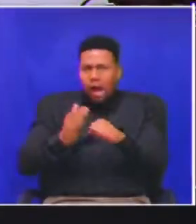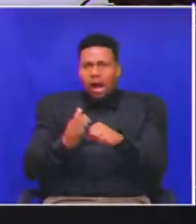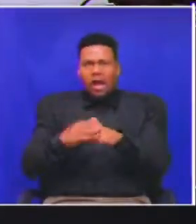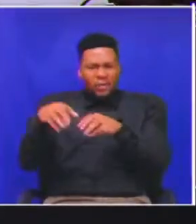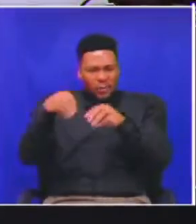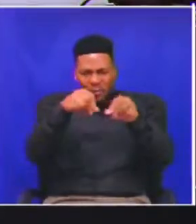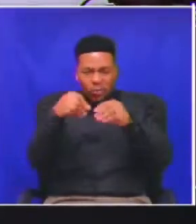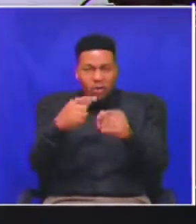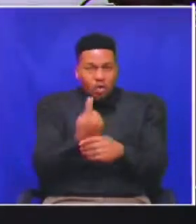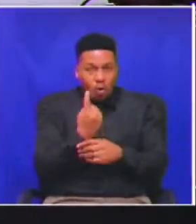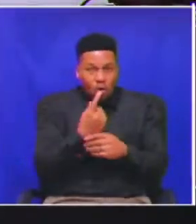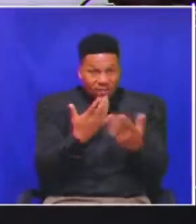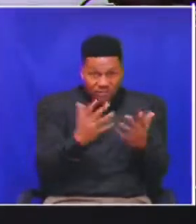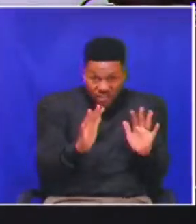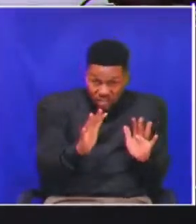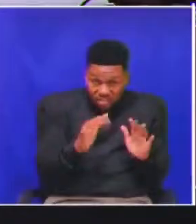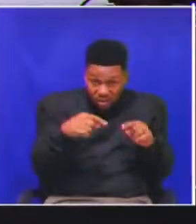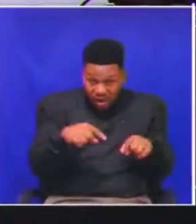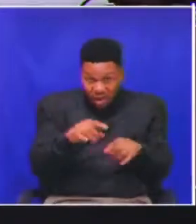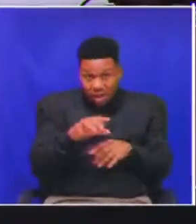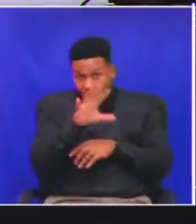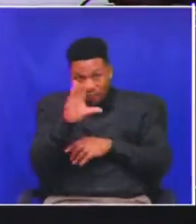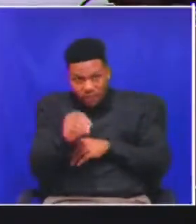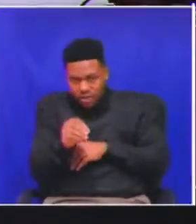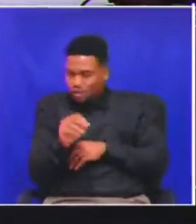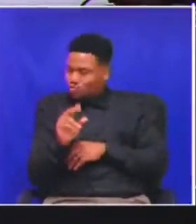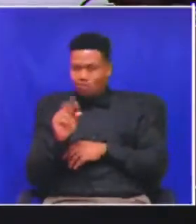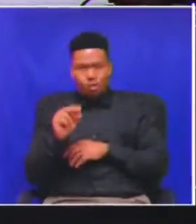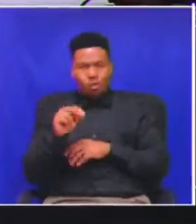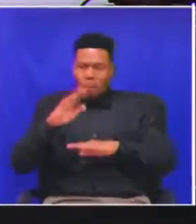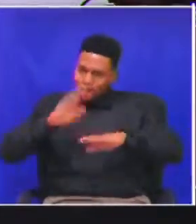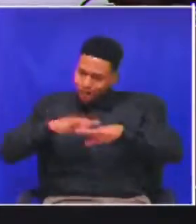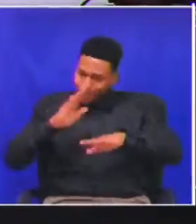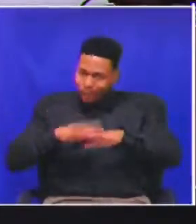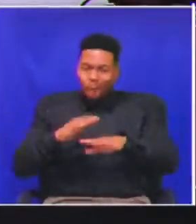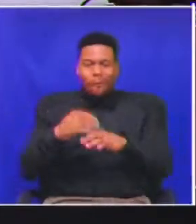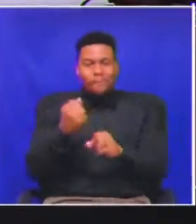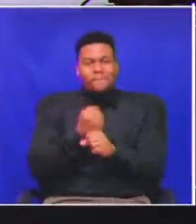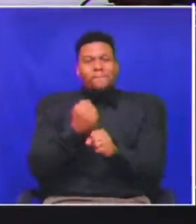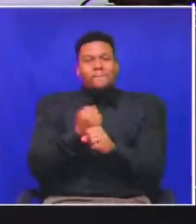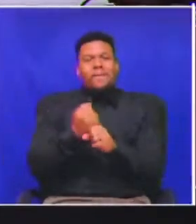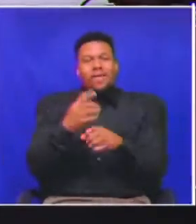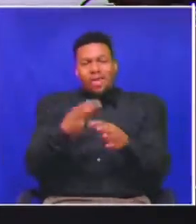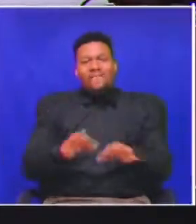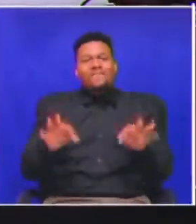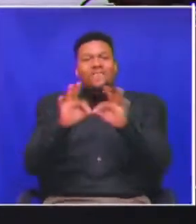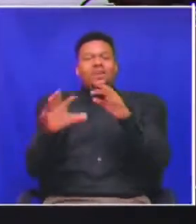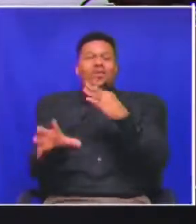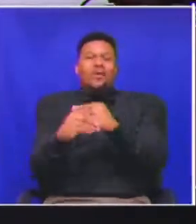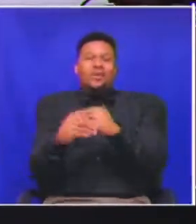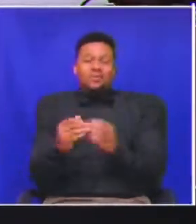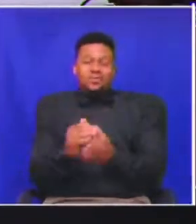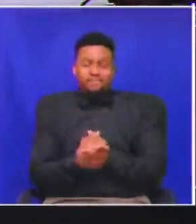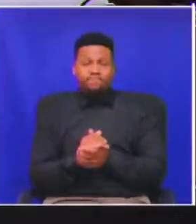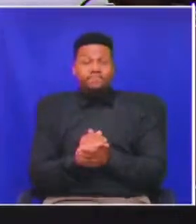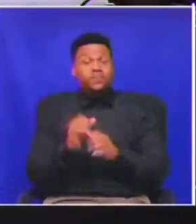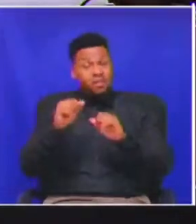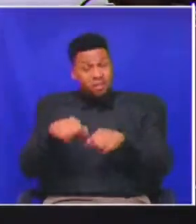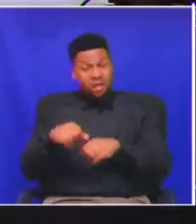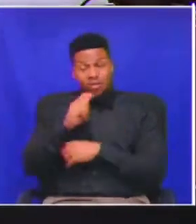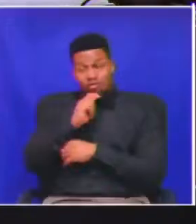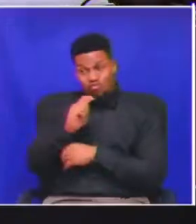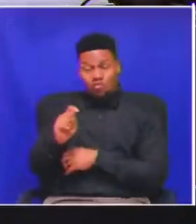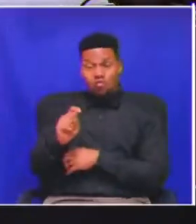be adding value. And of course, in order for us to do so, we've got to improve our own infrastructure, our